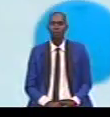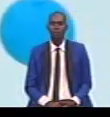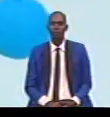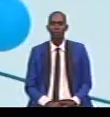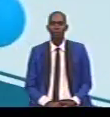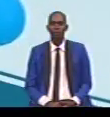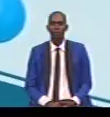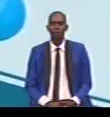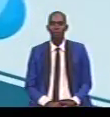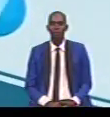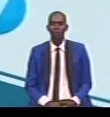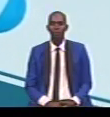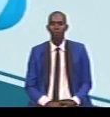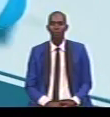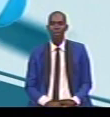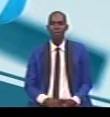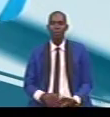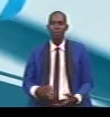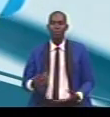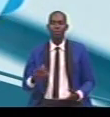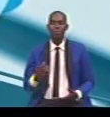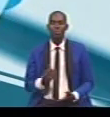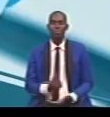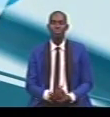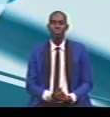A louder amen.